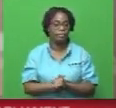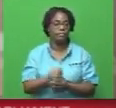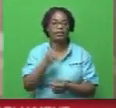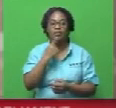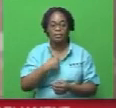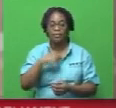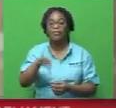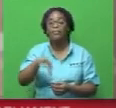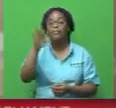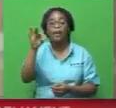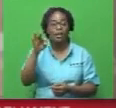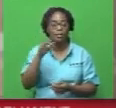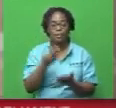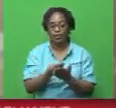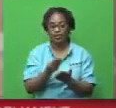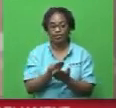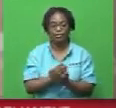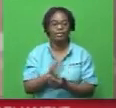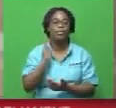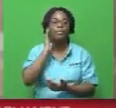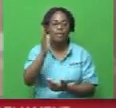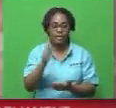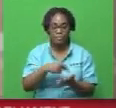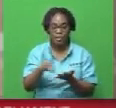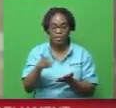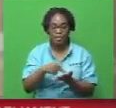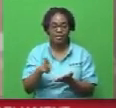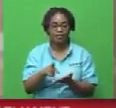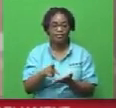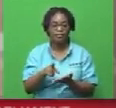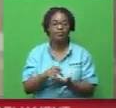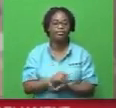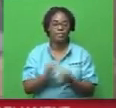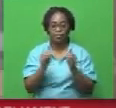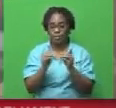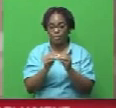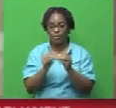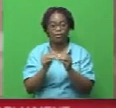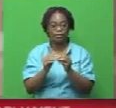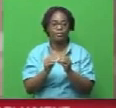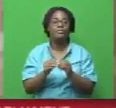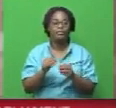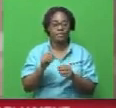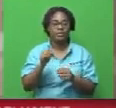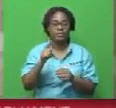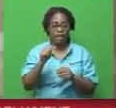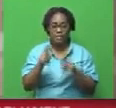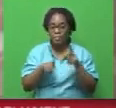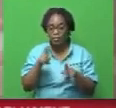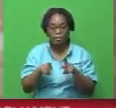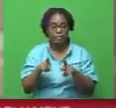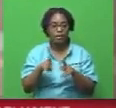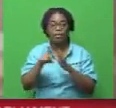to external counsel. And there was an allocation for $20 million, and they used $19.1 million out of it. So is